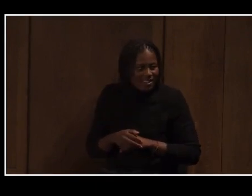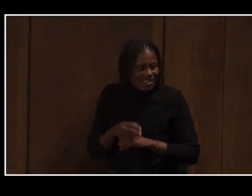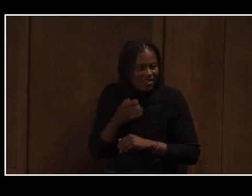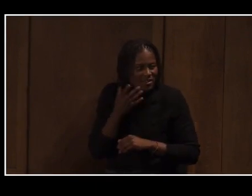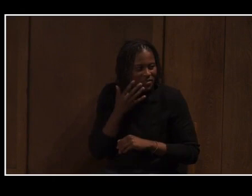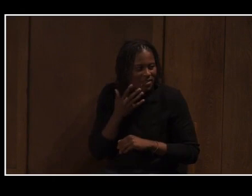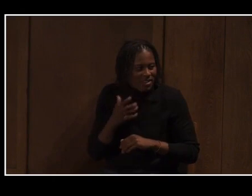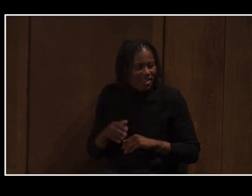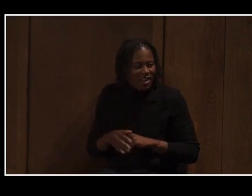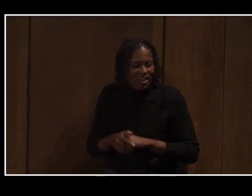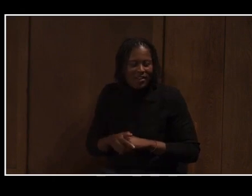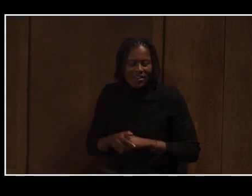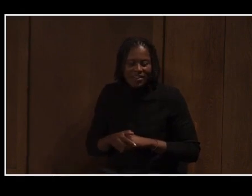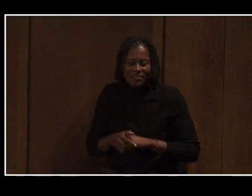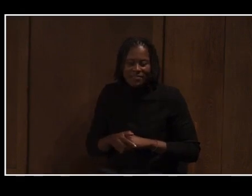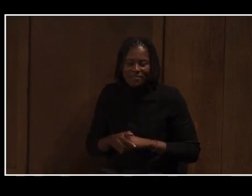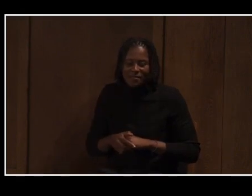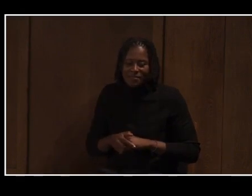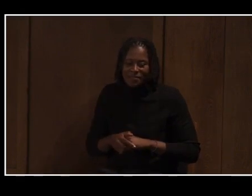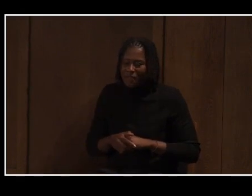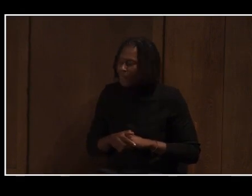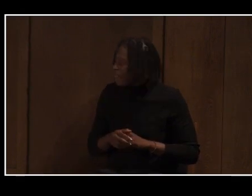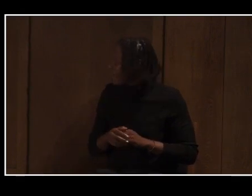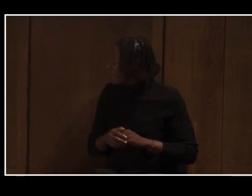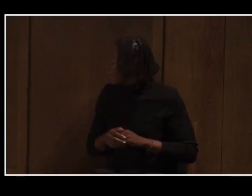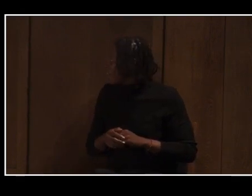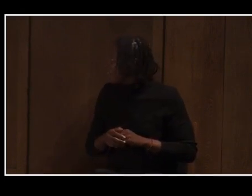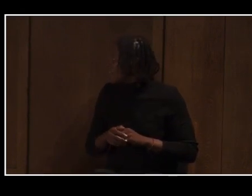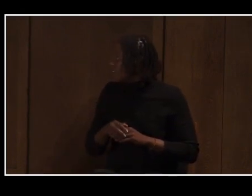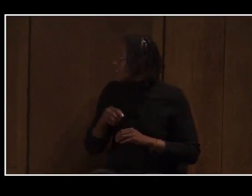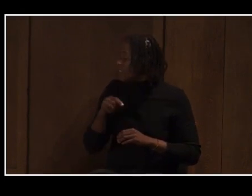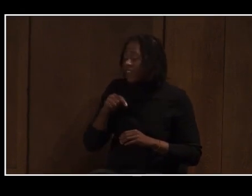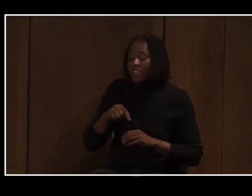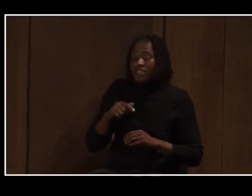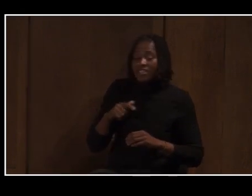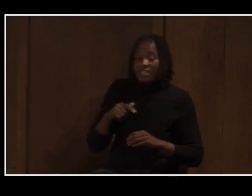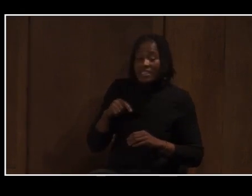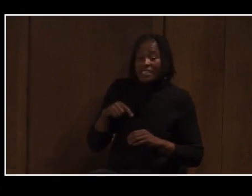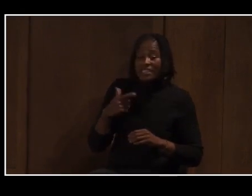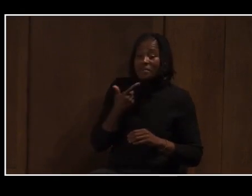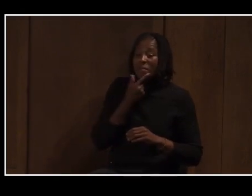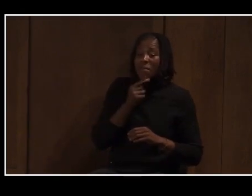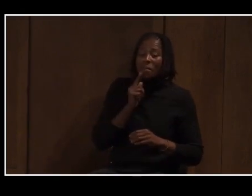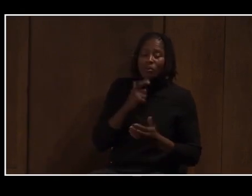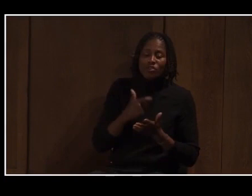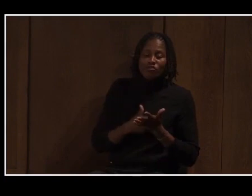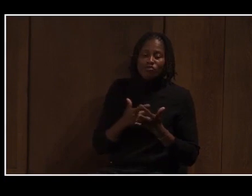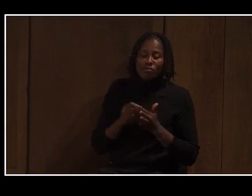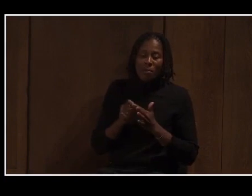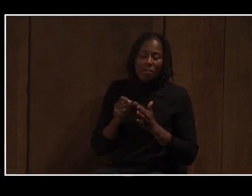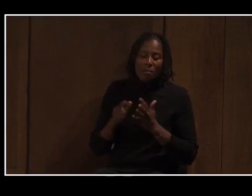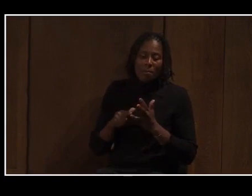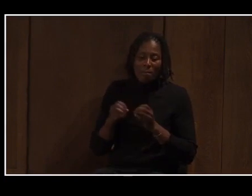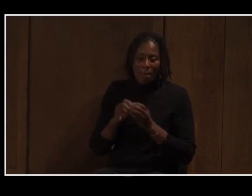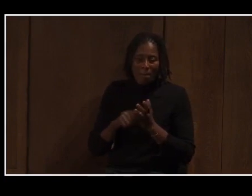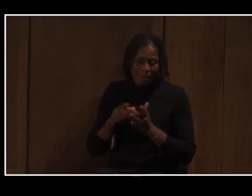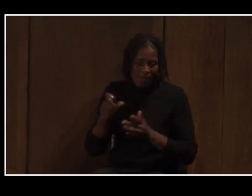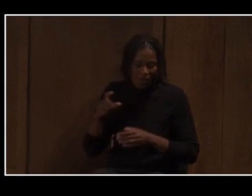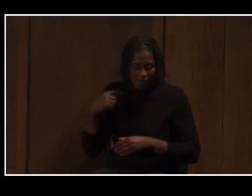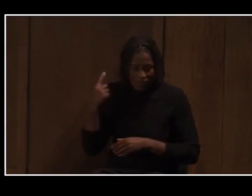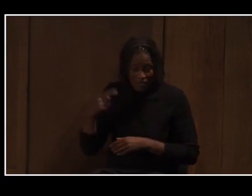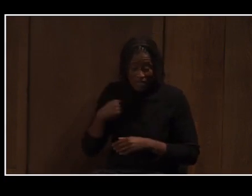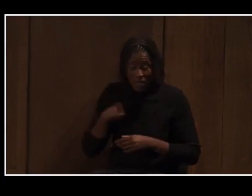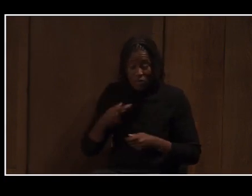It is. It is People's Republic of London. It is. I was raised in the mountains